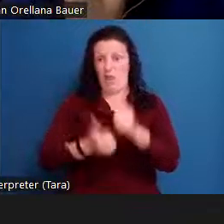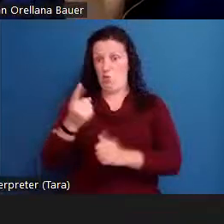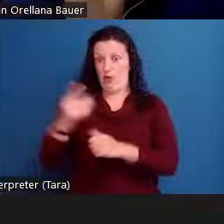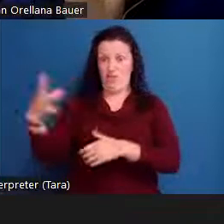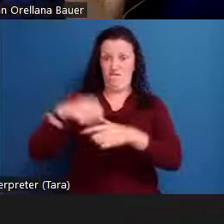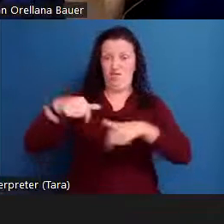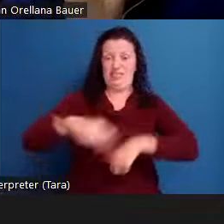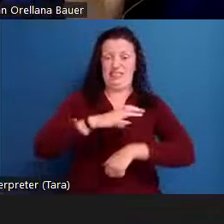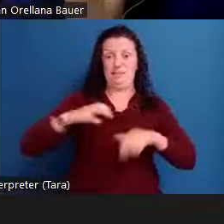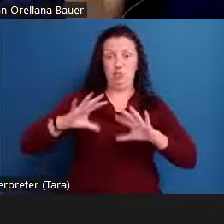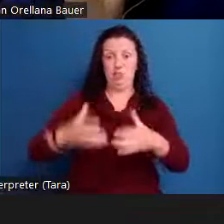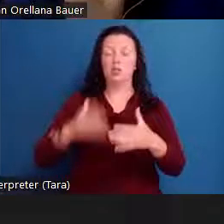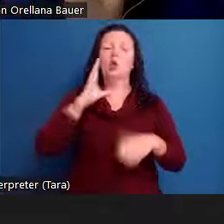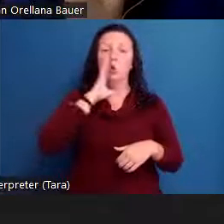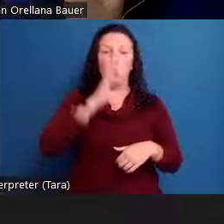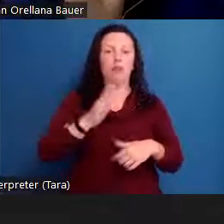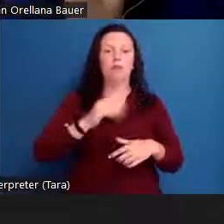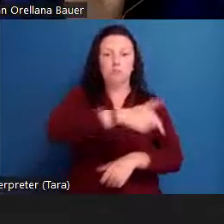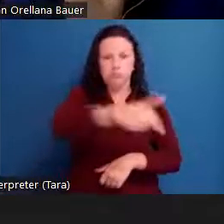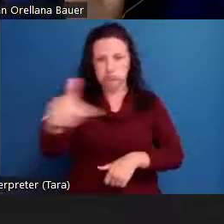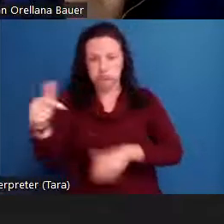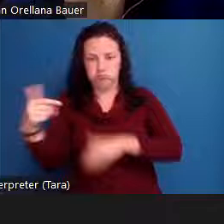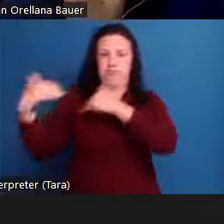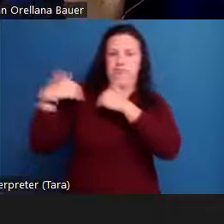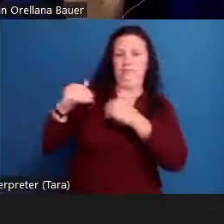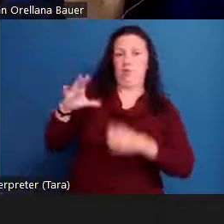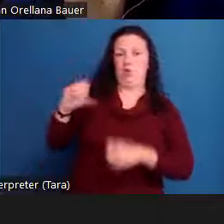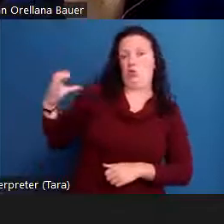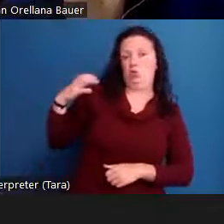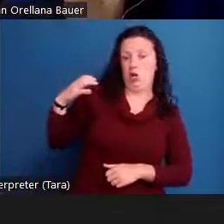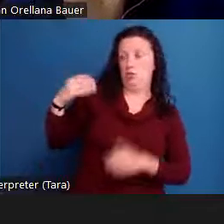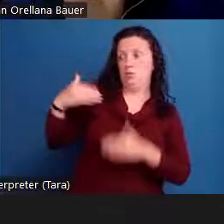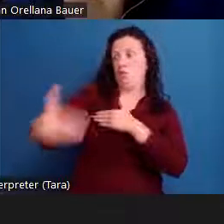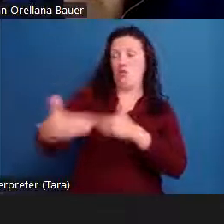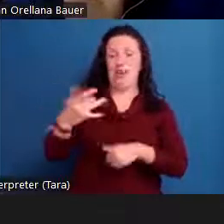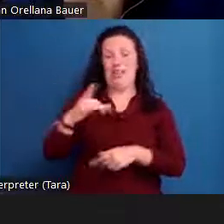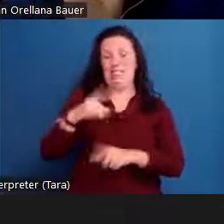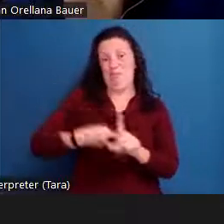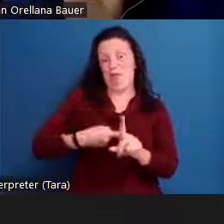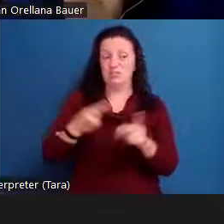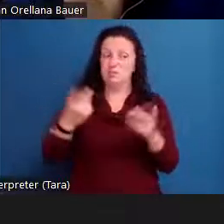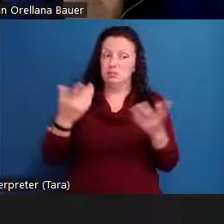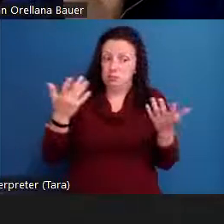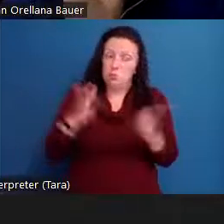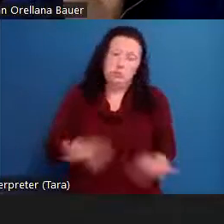some point over the course of our 18 months. And so it is really important that